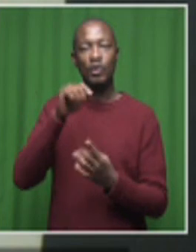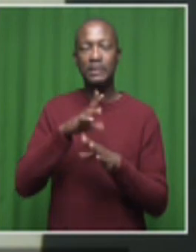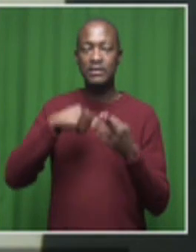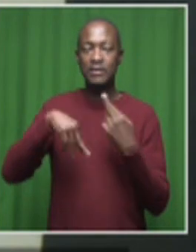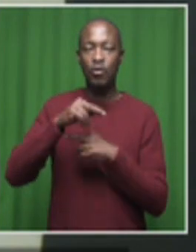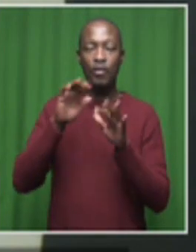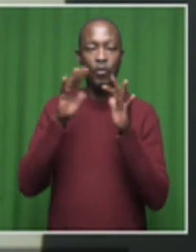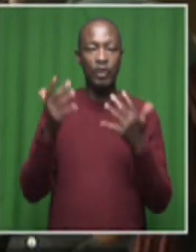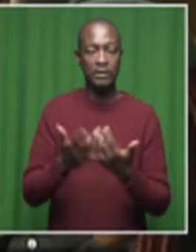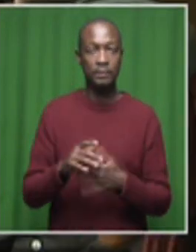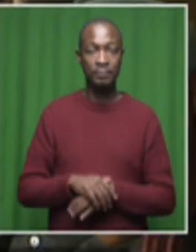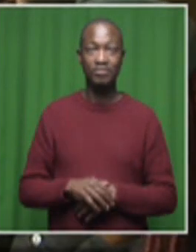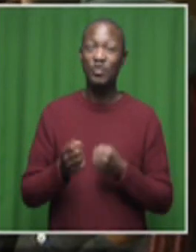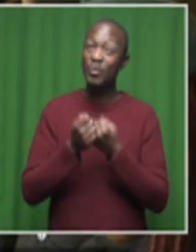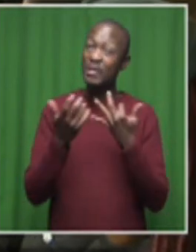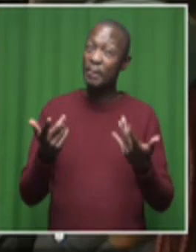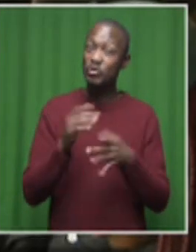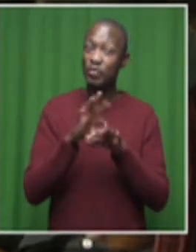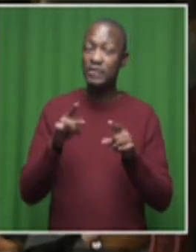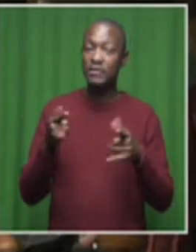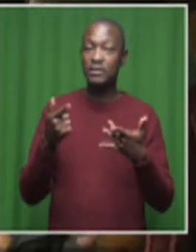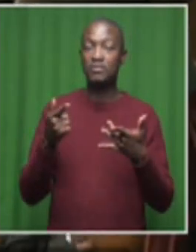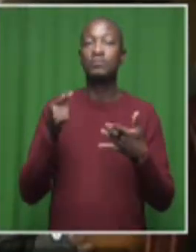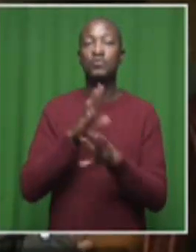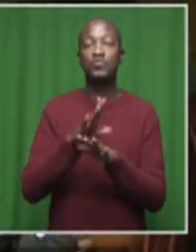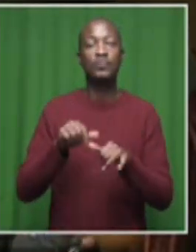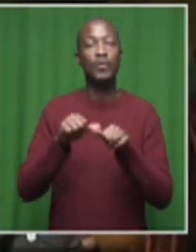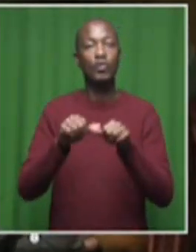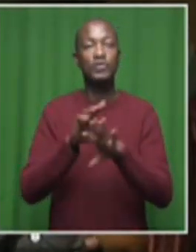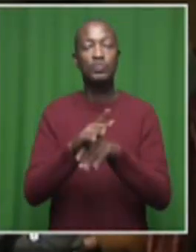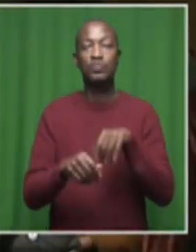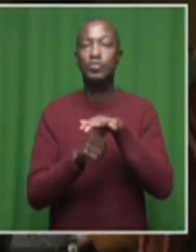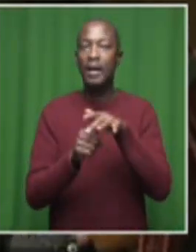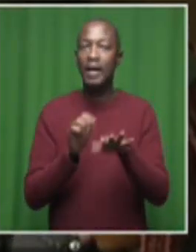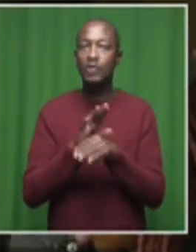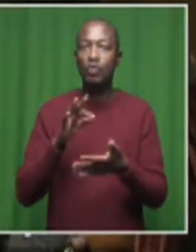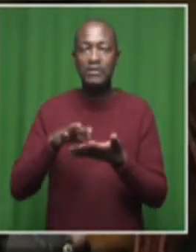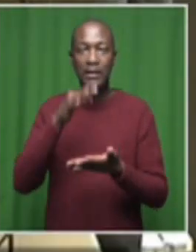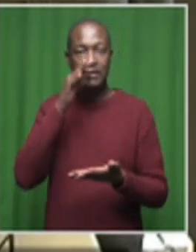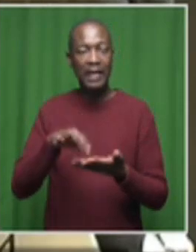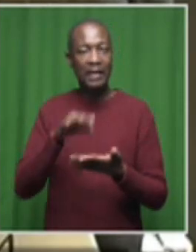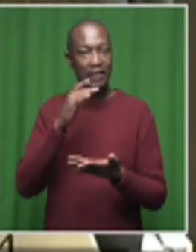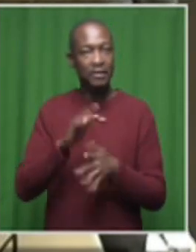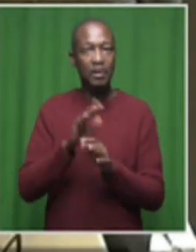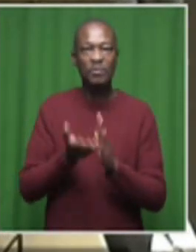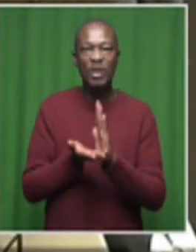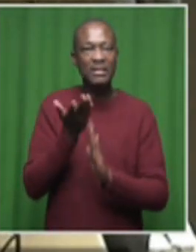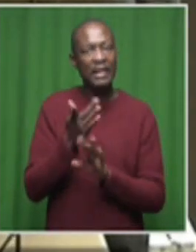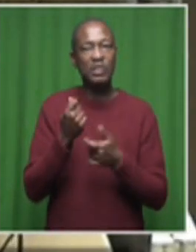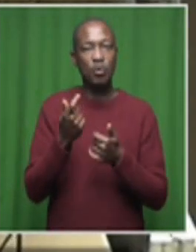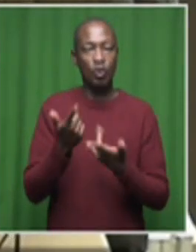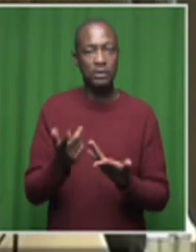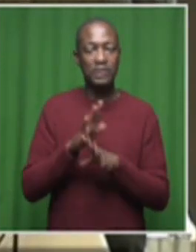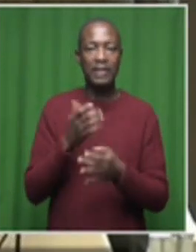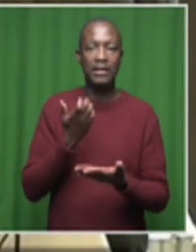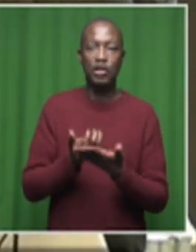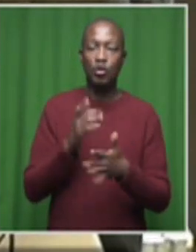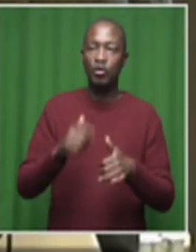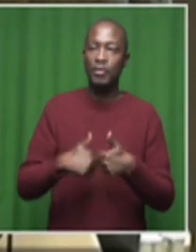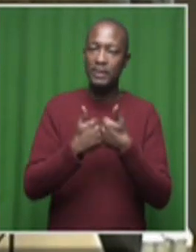world, with a majority of respondents continuing to prioritize snacking despite rising costs and economic